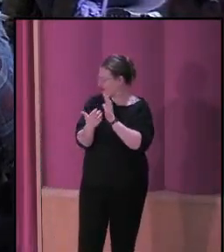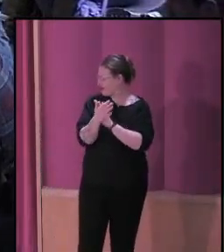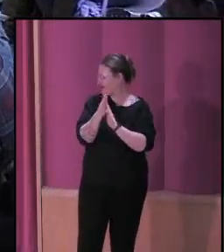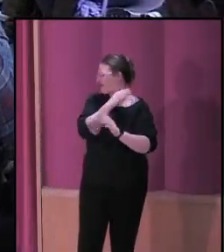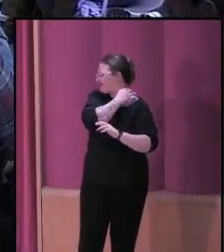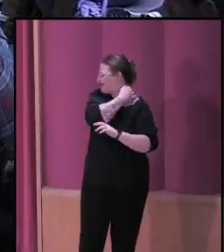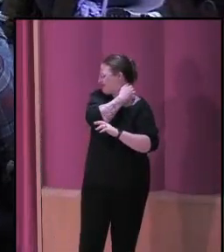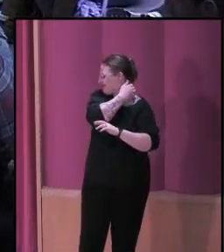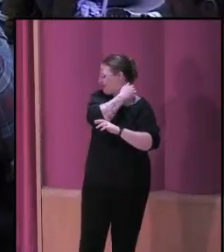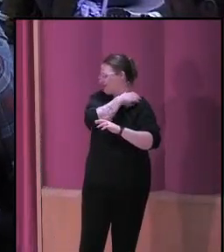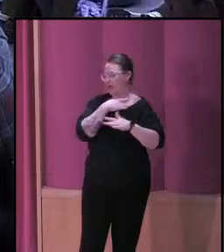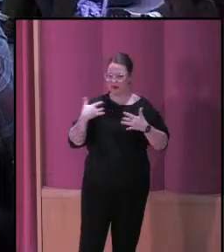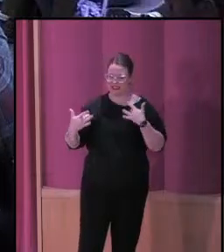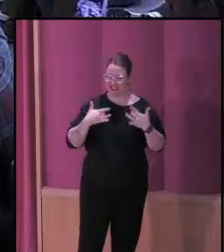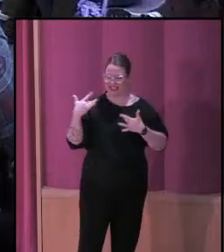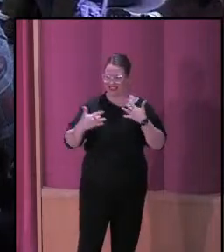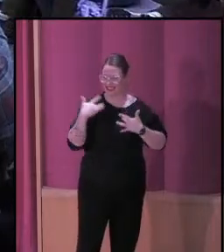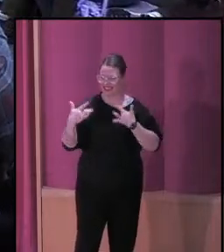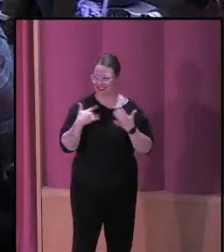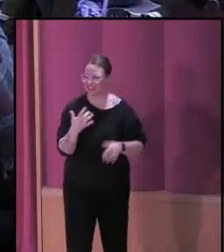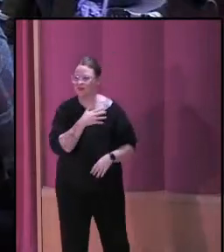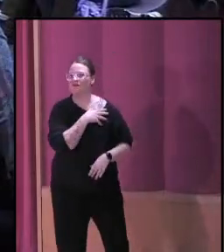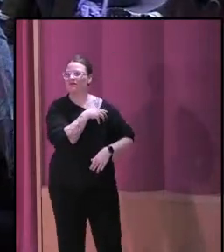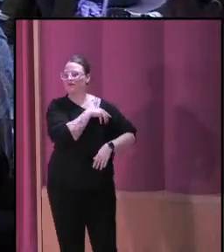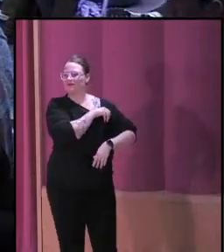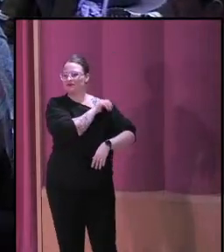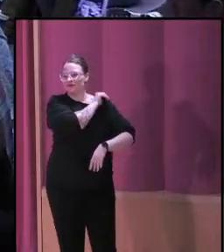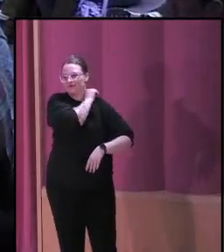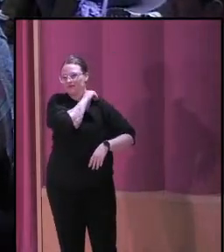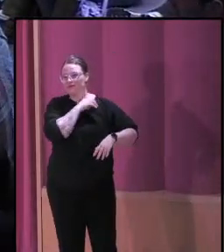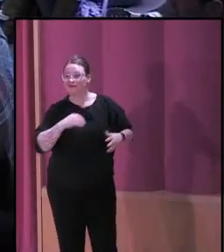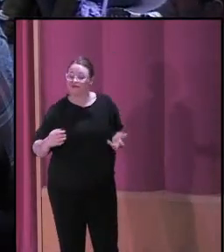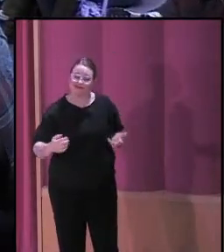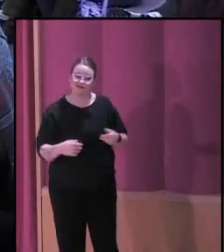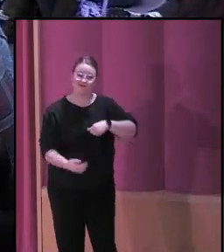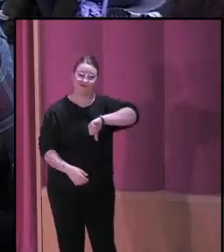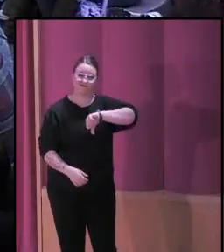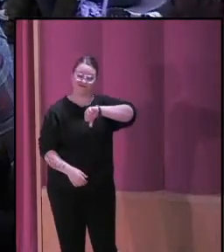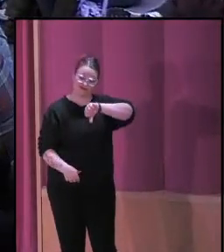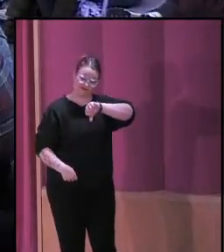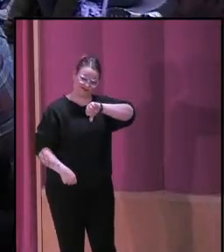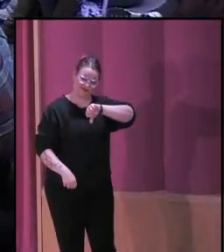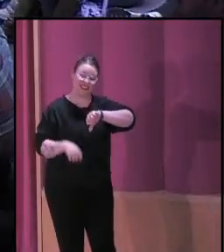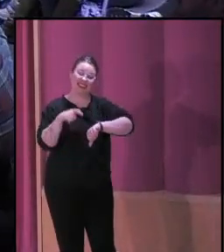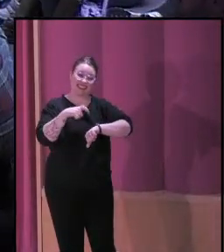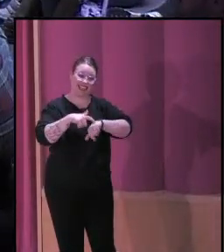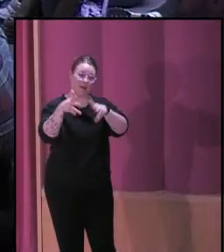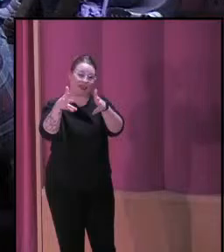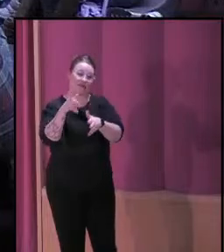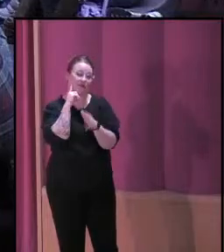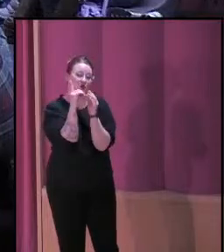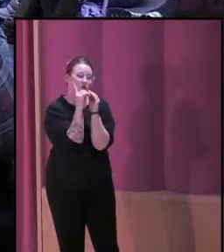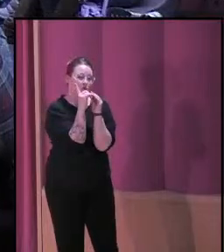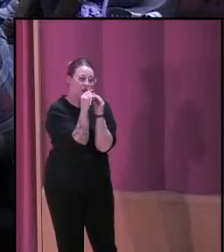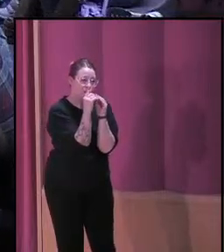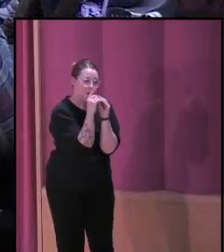Wow, that was exciting. Well, we've got just enough time for one more thing. Are you up for